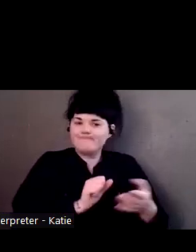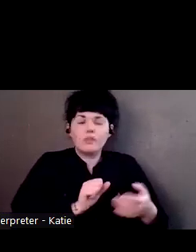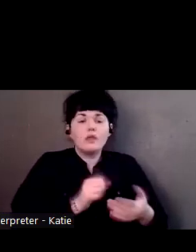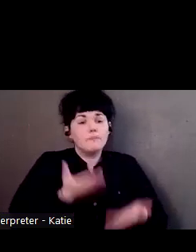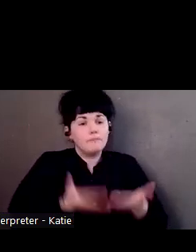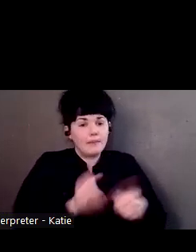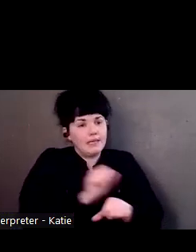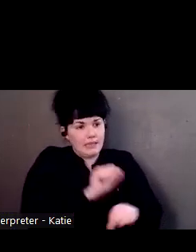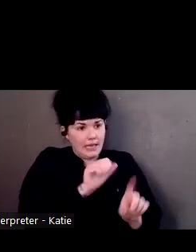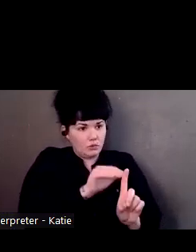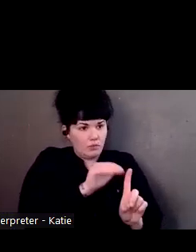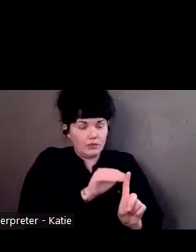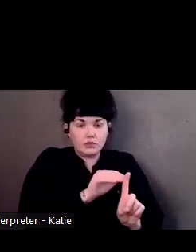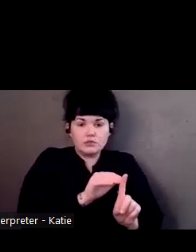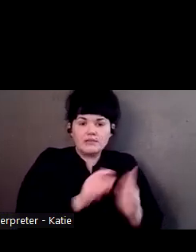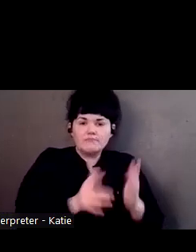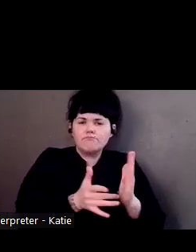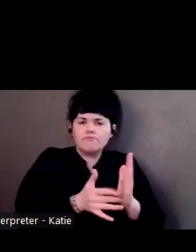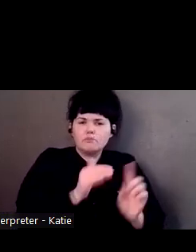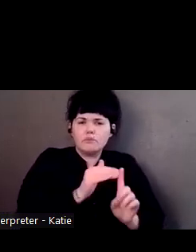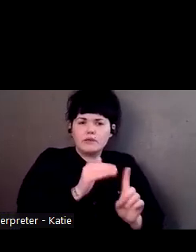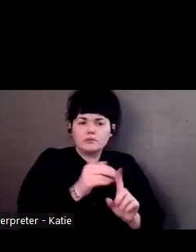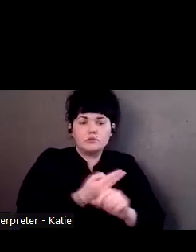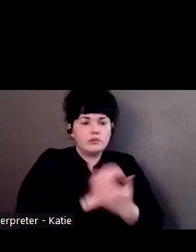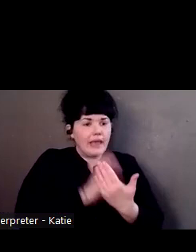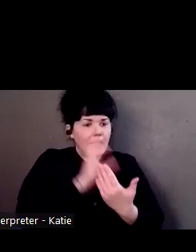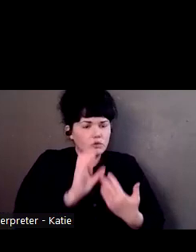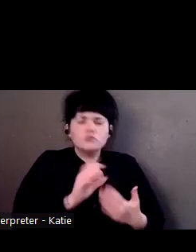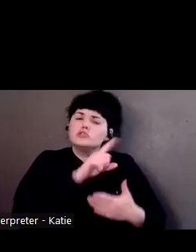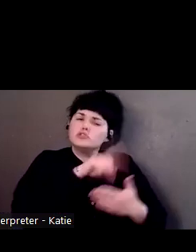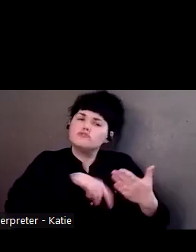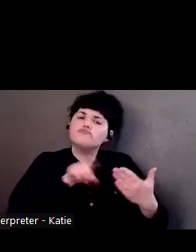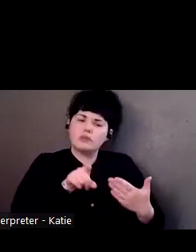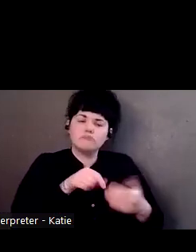devices, use of calendars or hourly check-ins.